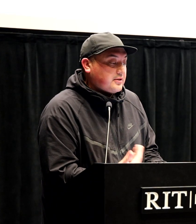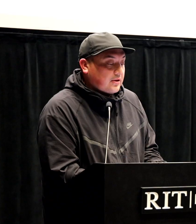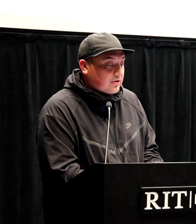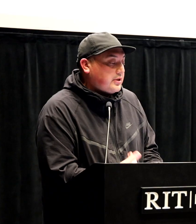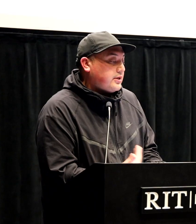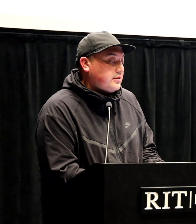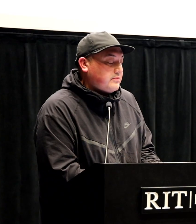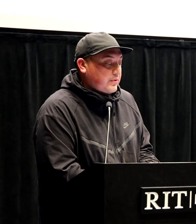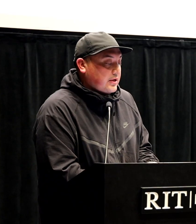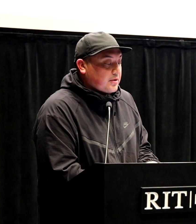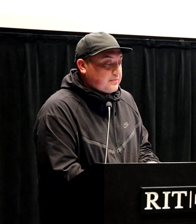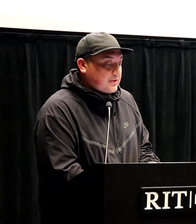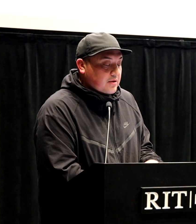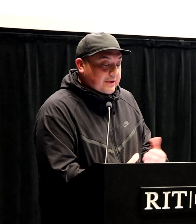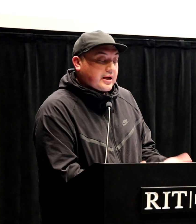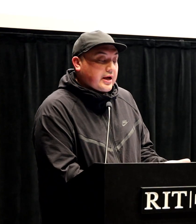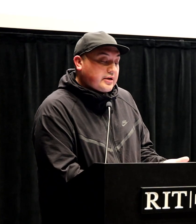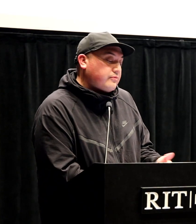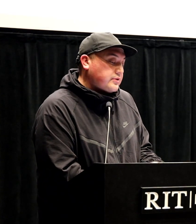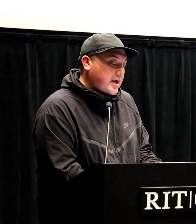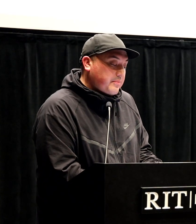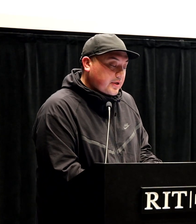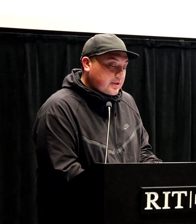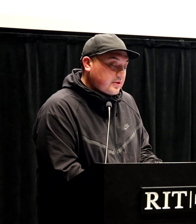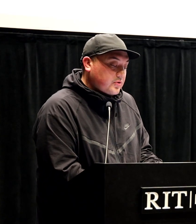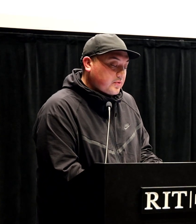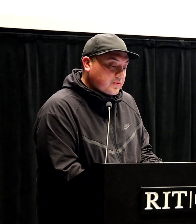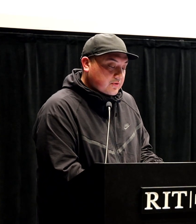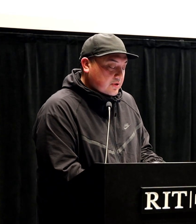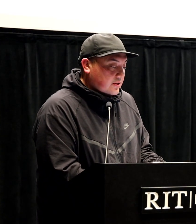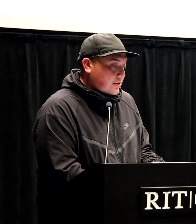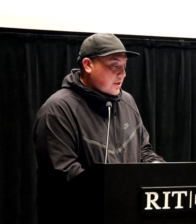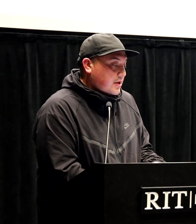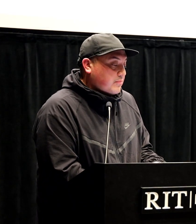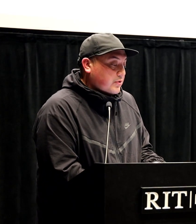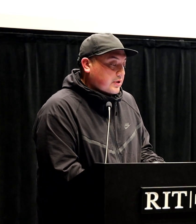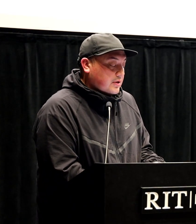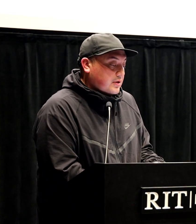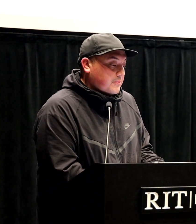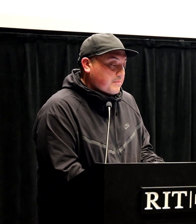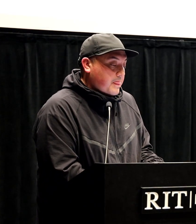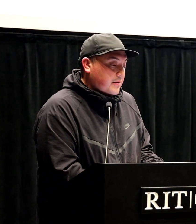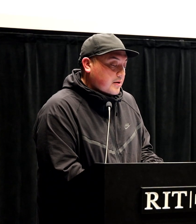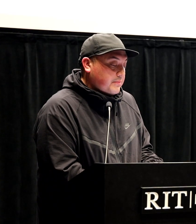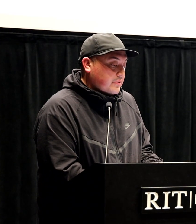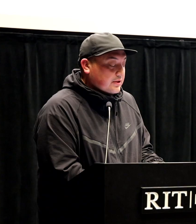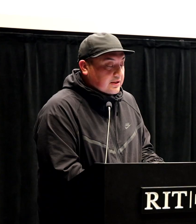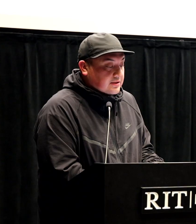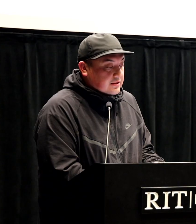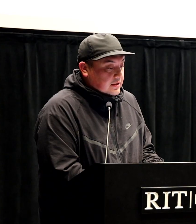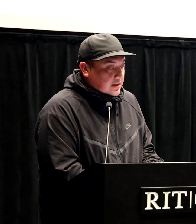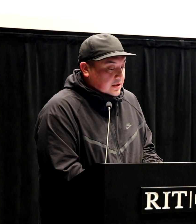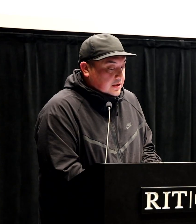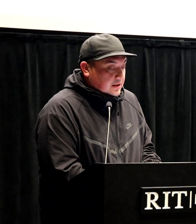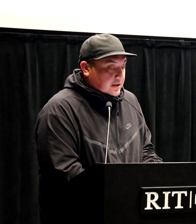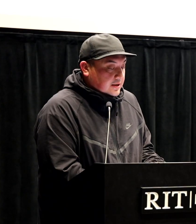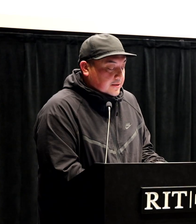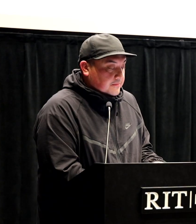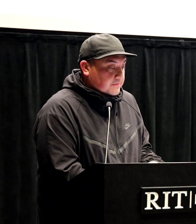you're constantly learning and being ahead of what's happening in the tools they're are being released.